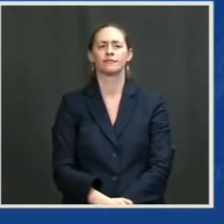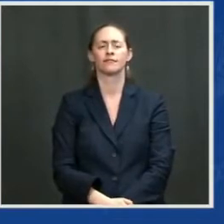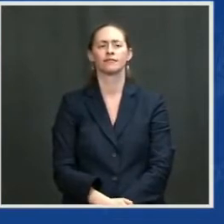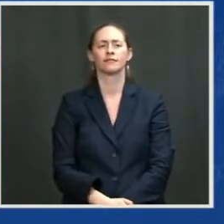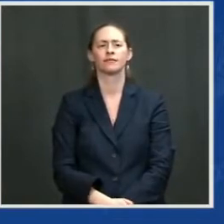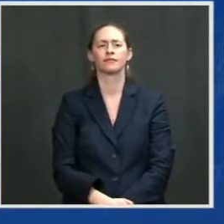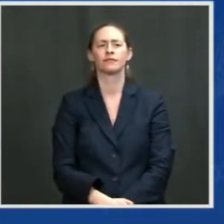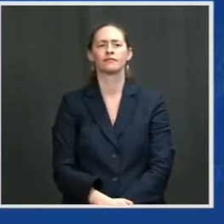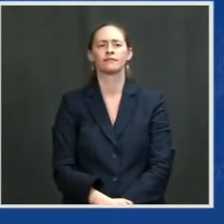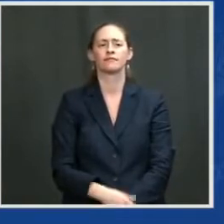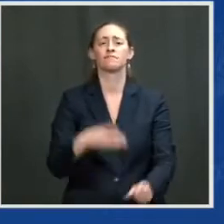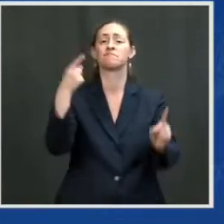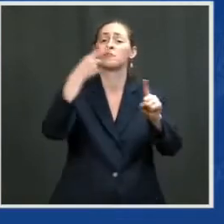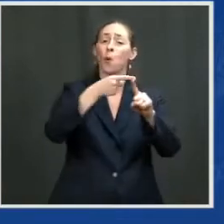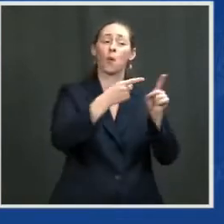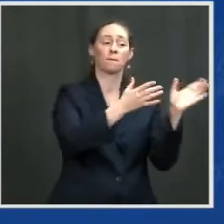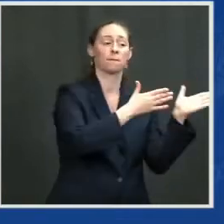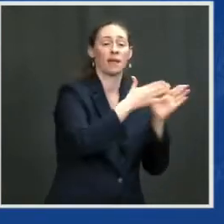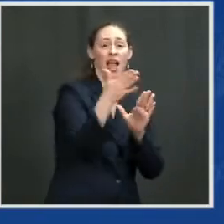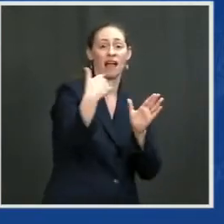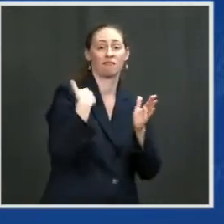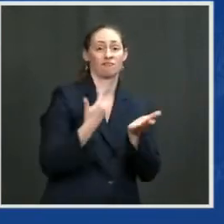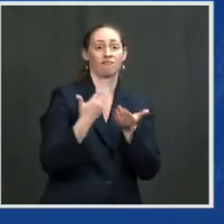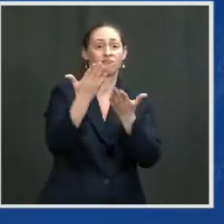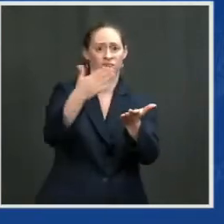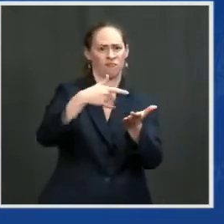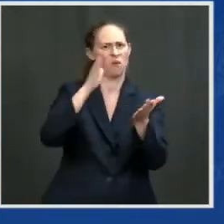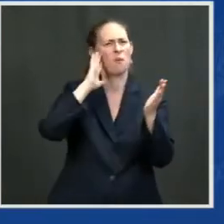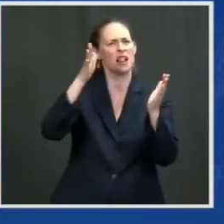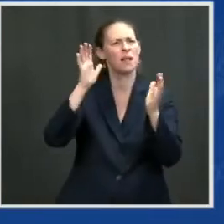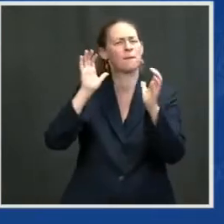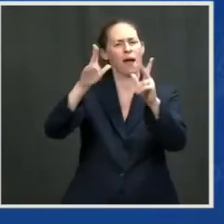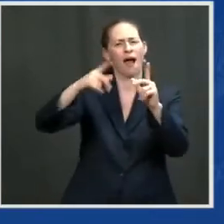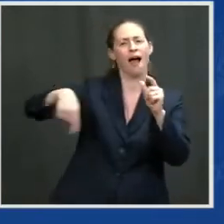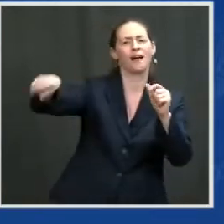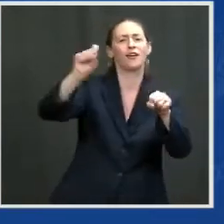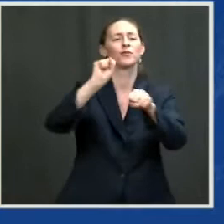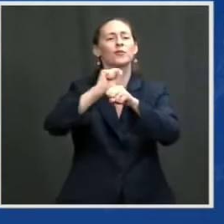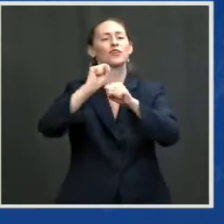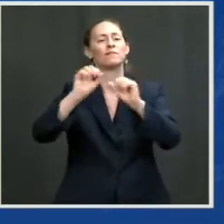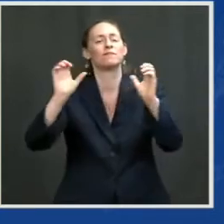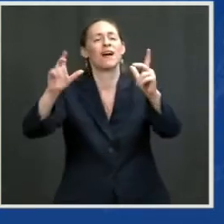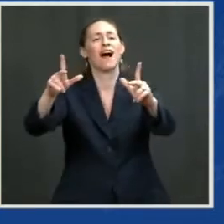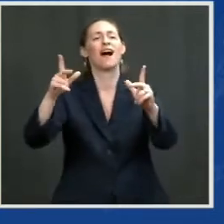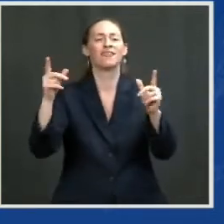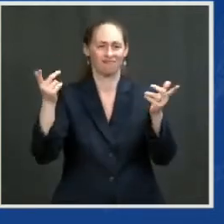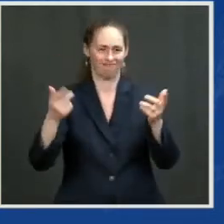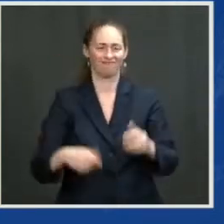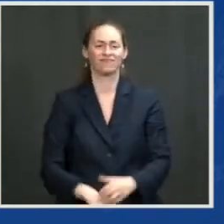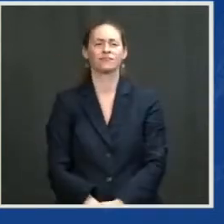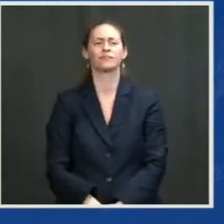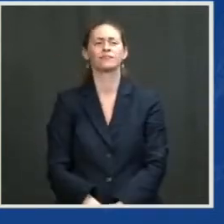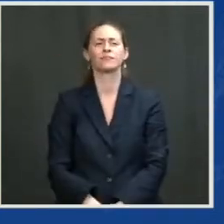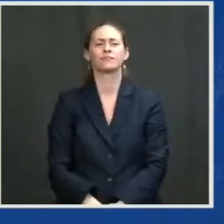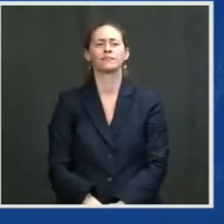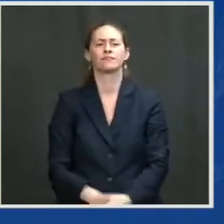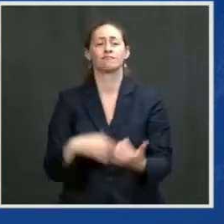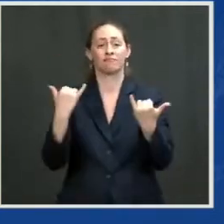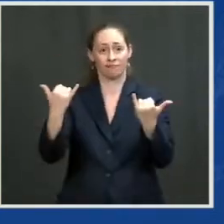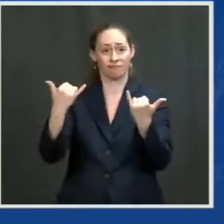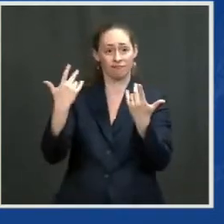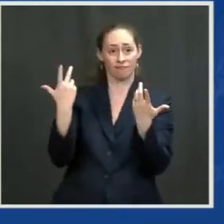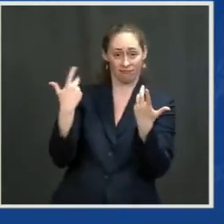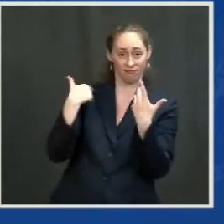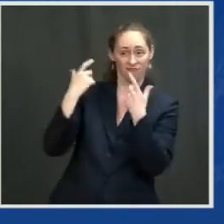members and military families. And let me ask you, what's better for America? A tax cut to make corporations richer and